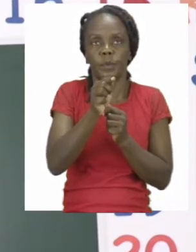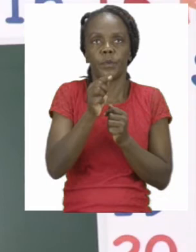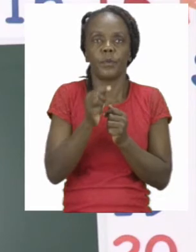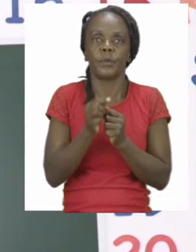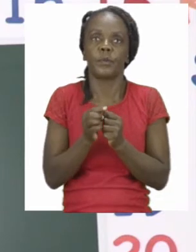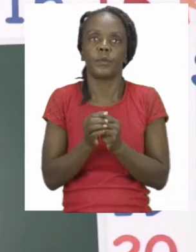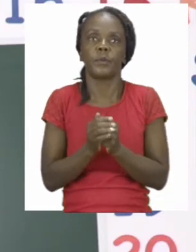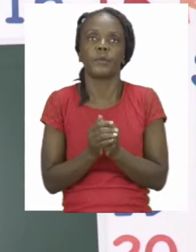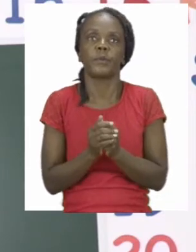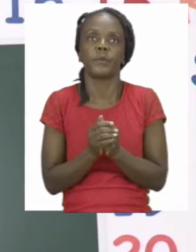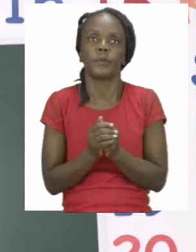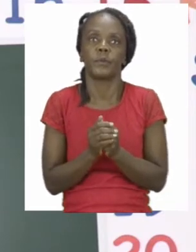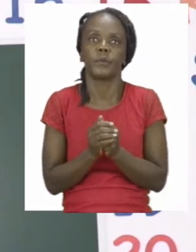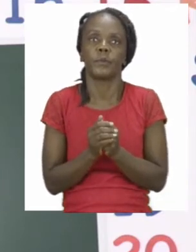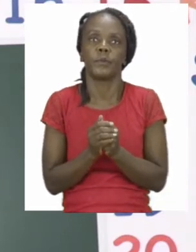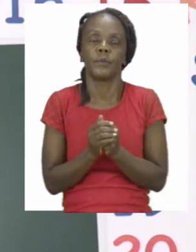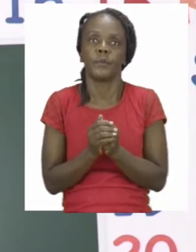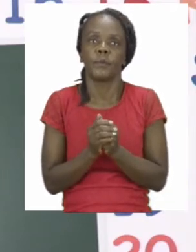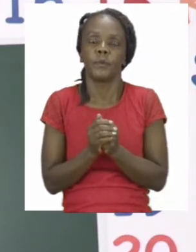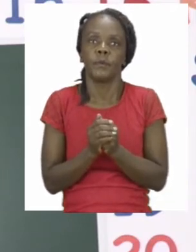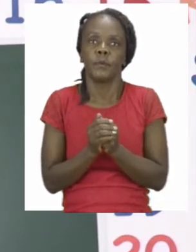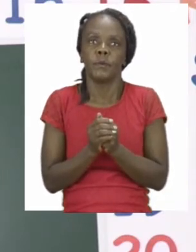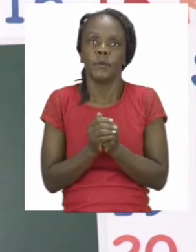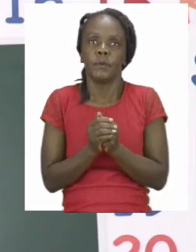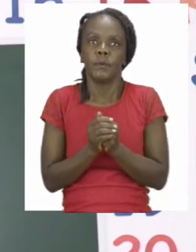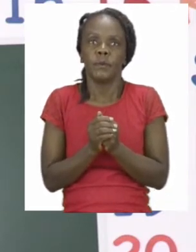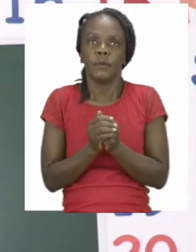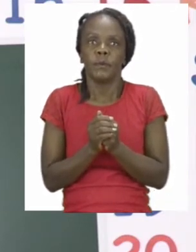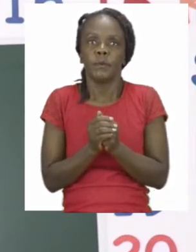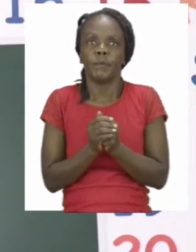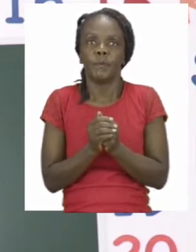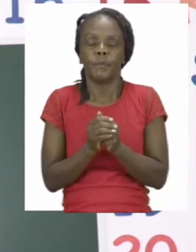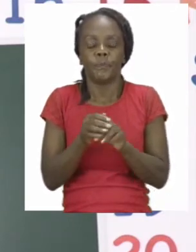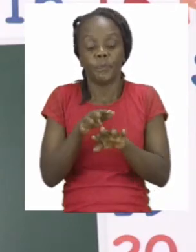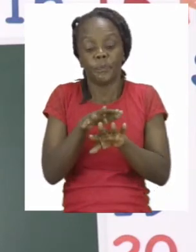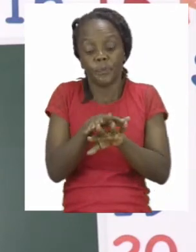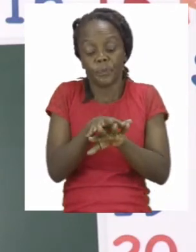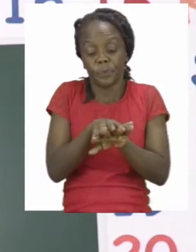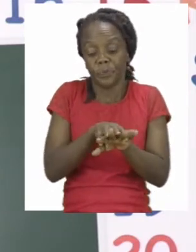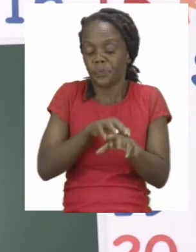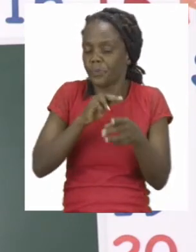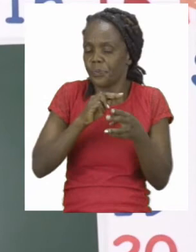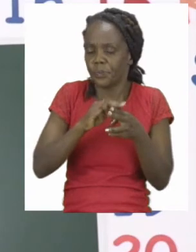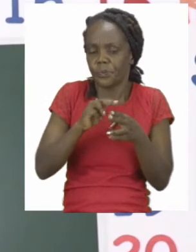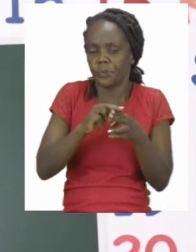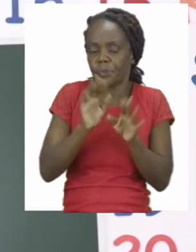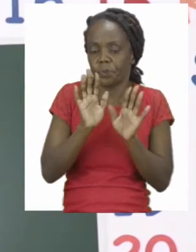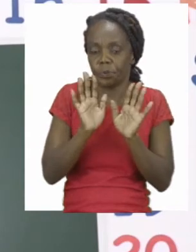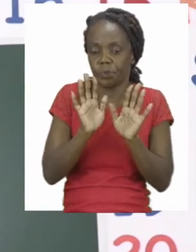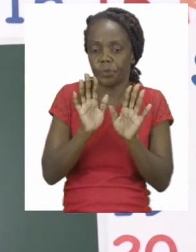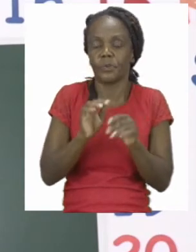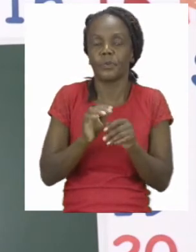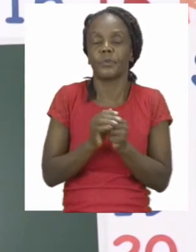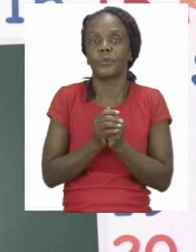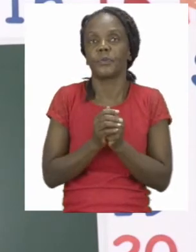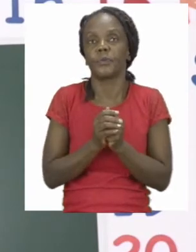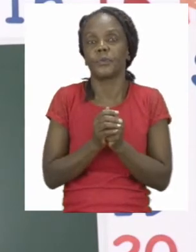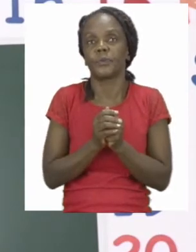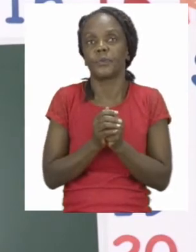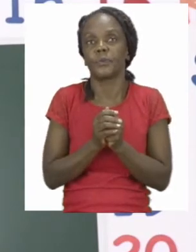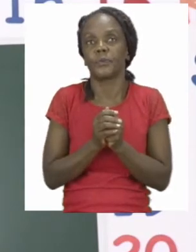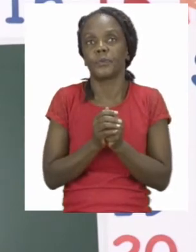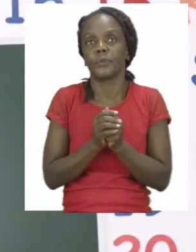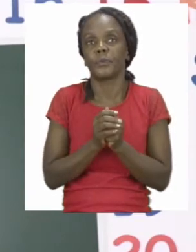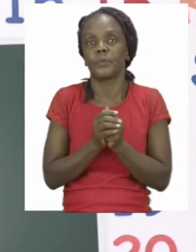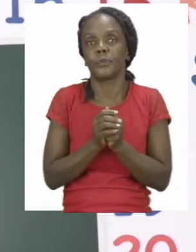a nice round circle. Take your time, and when you get to where you started, you can lift